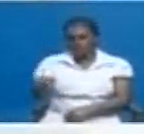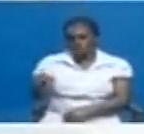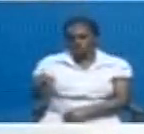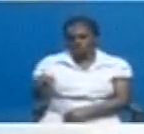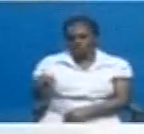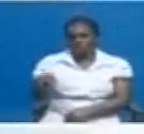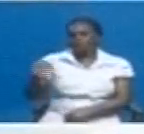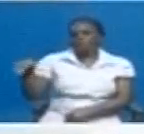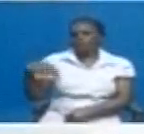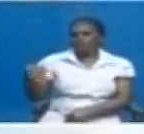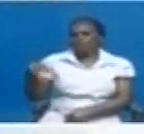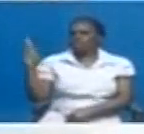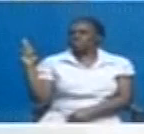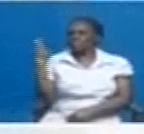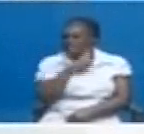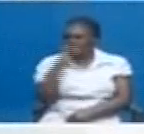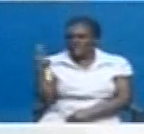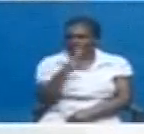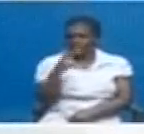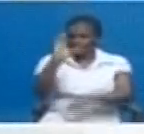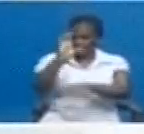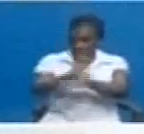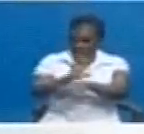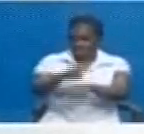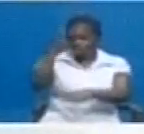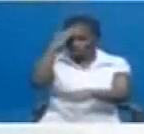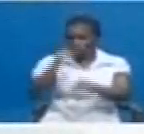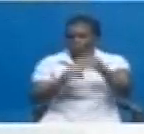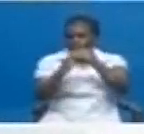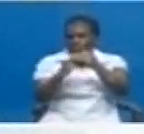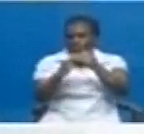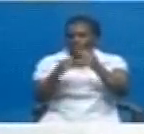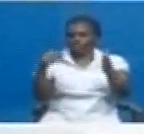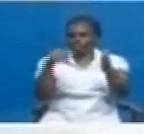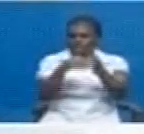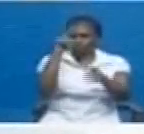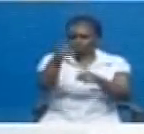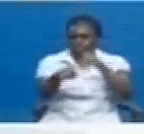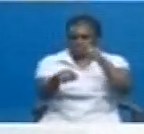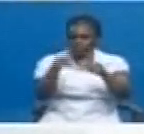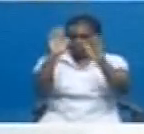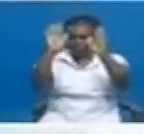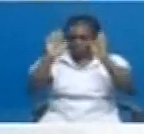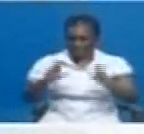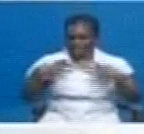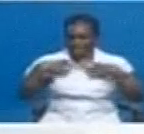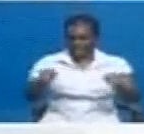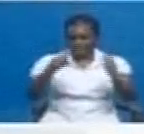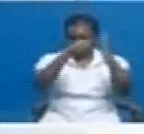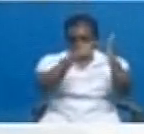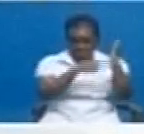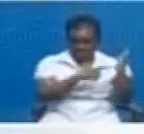shouldn't. Polio is a real menace. This church should also know their limits and stop critics on vital health issues.